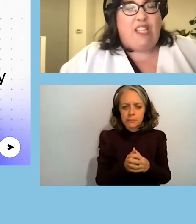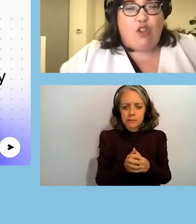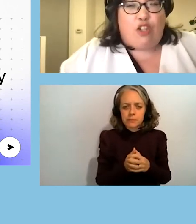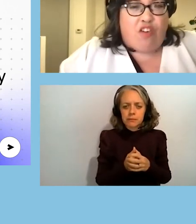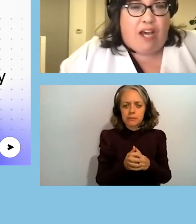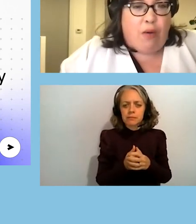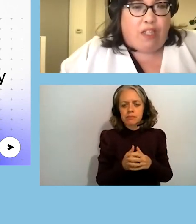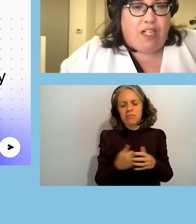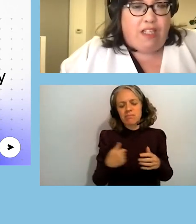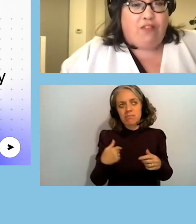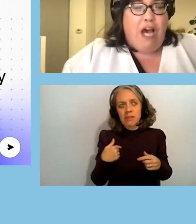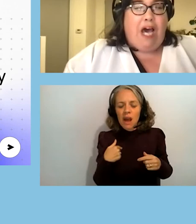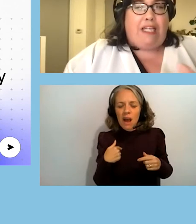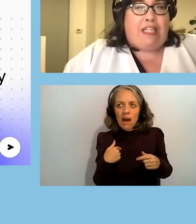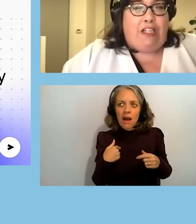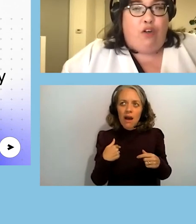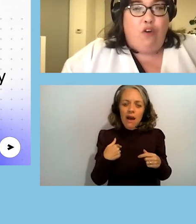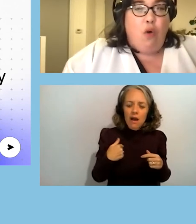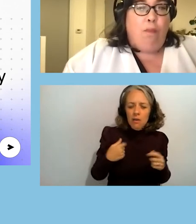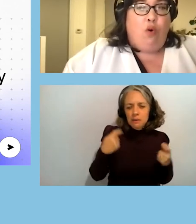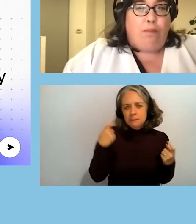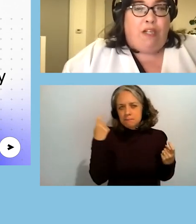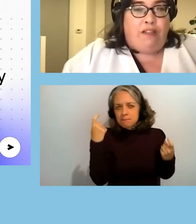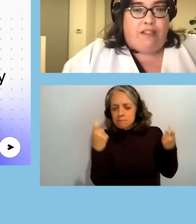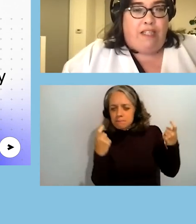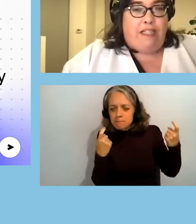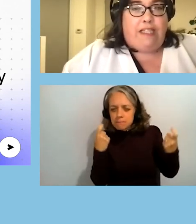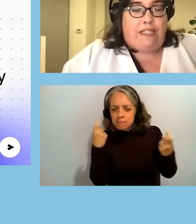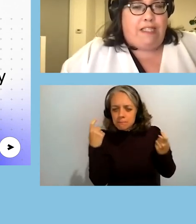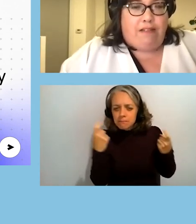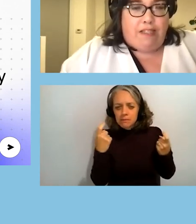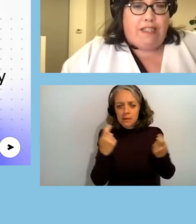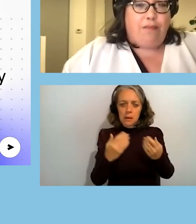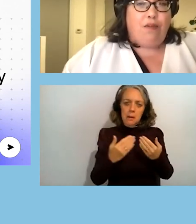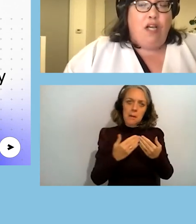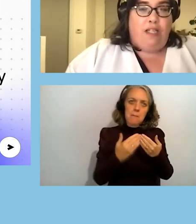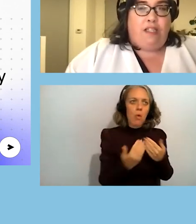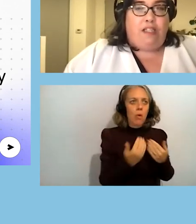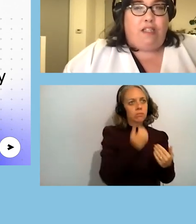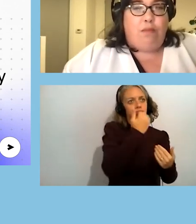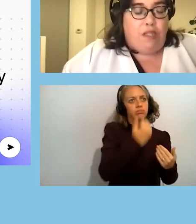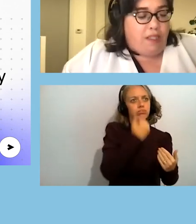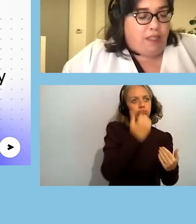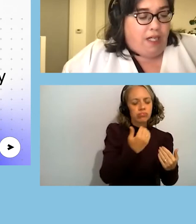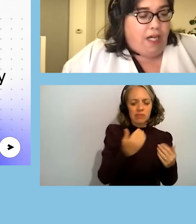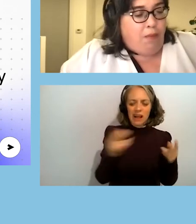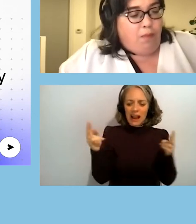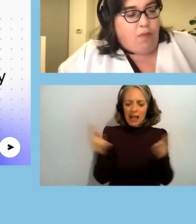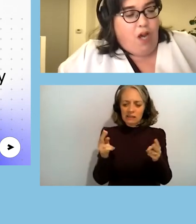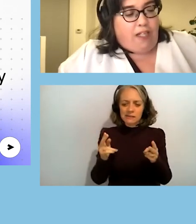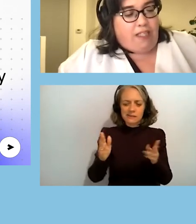kind of centering around the kind of idea of more abundance and less austerity. And this is something